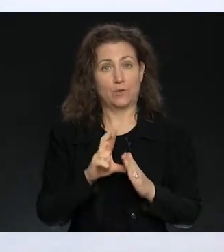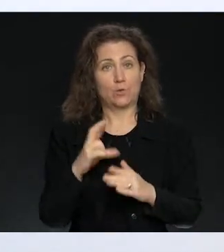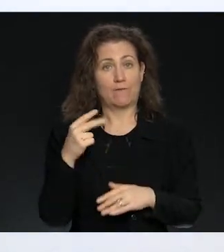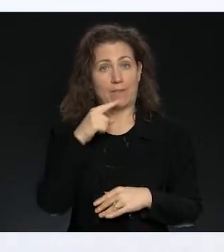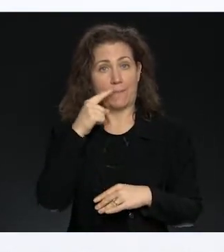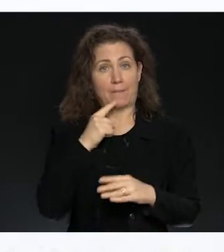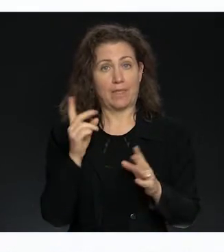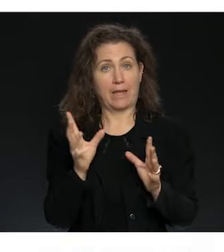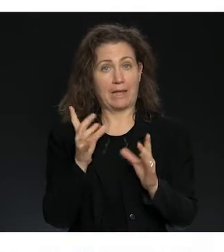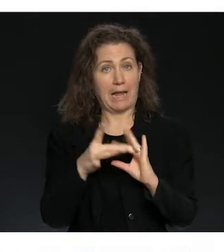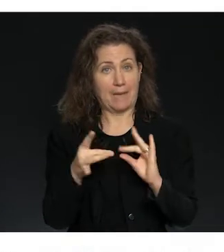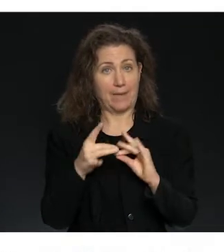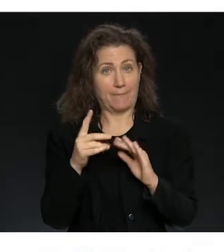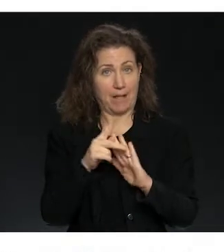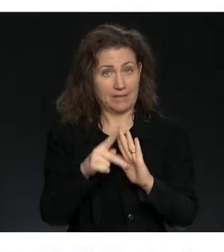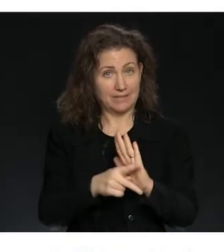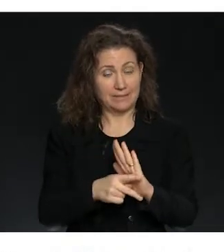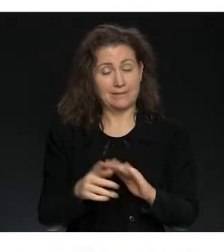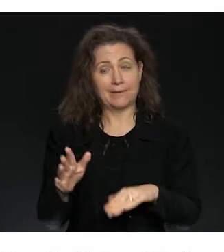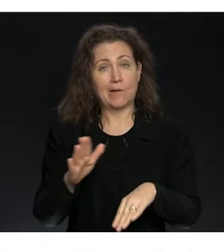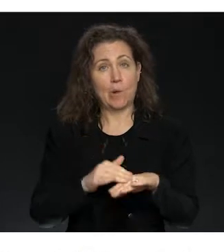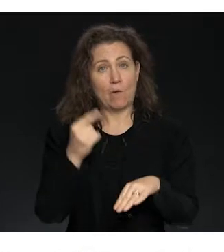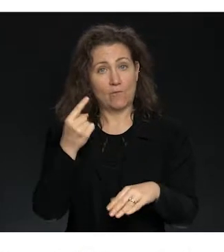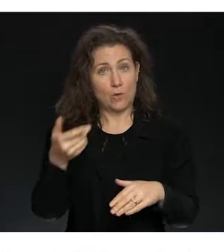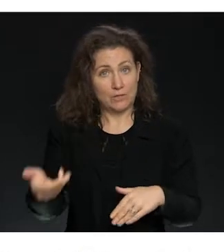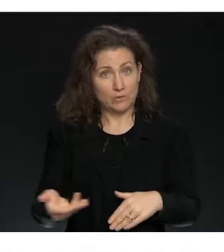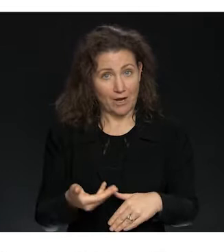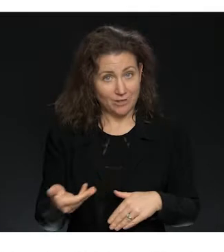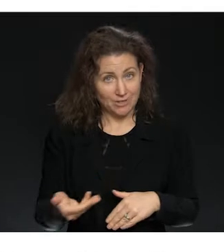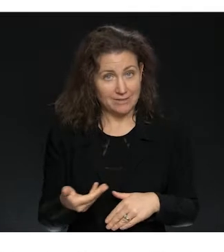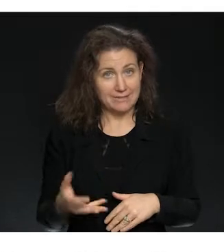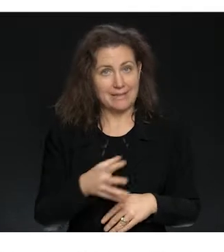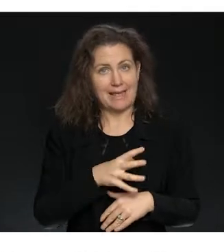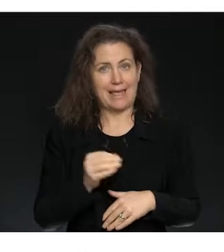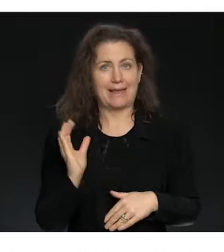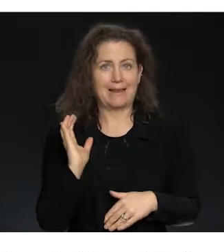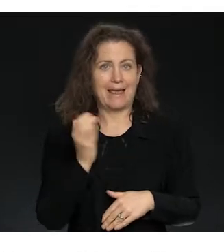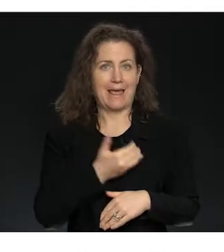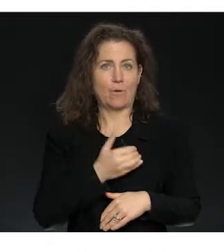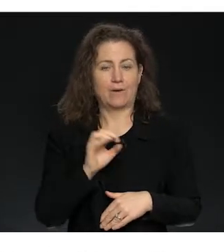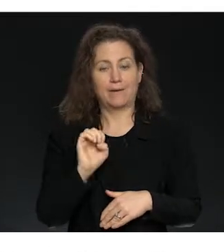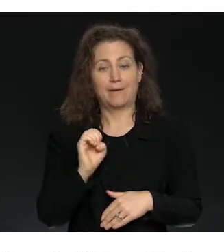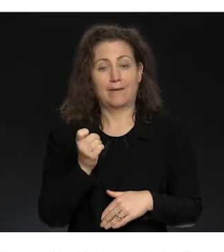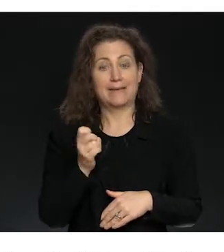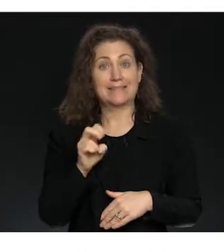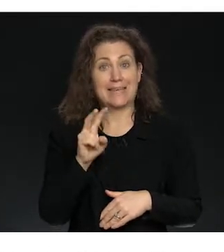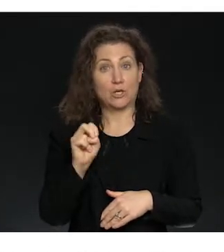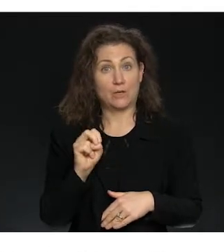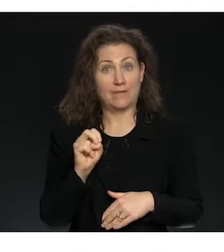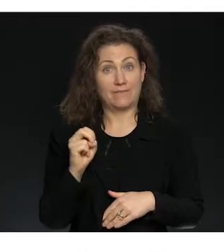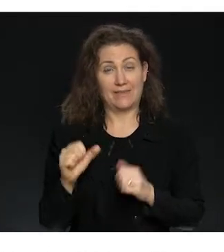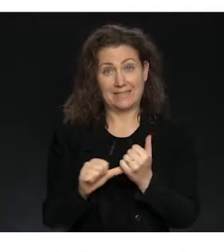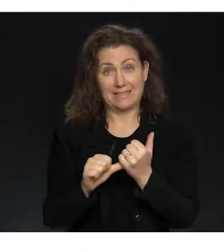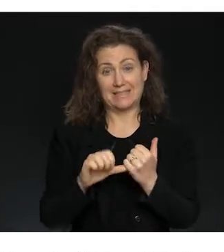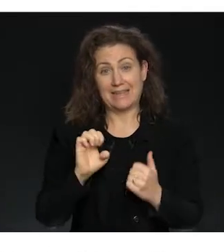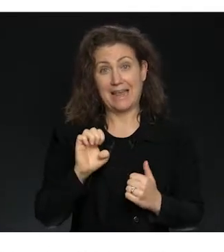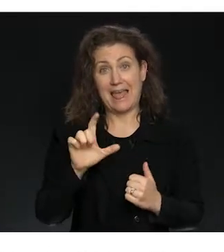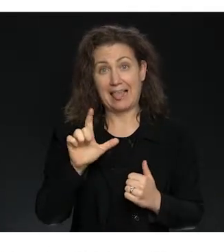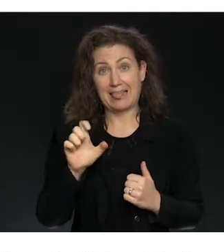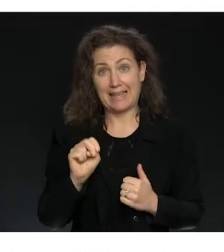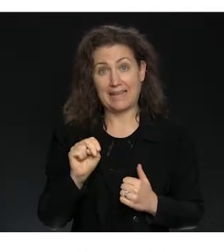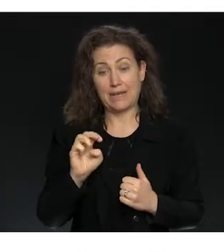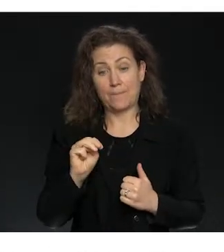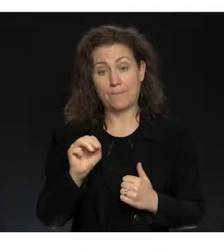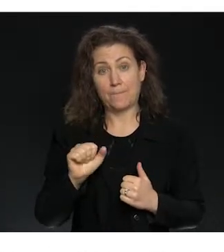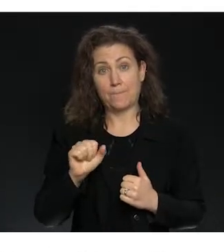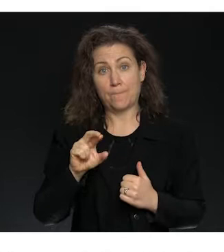policy, a call for the introductions, and our executive assistant, Ellen Marquez, will verify